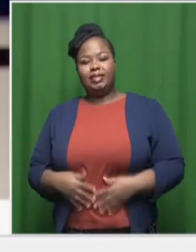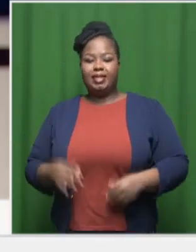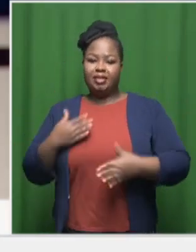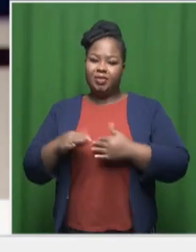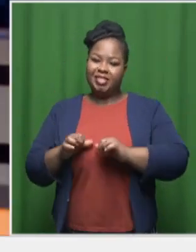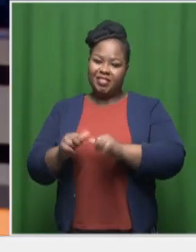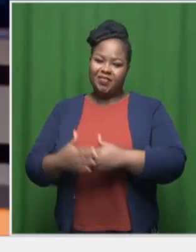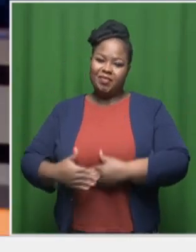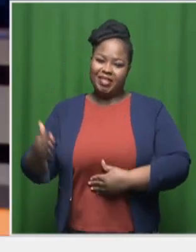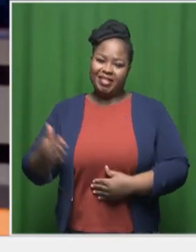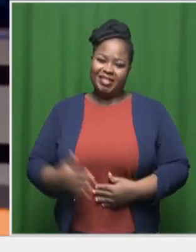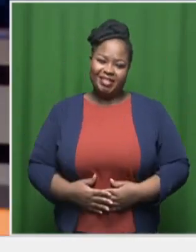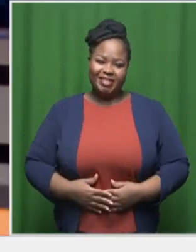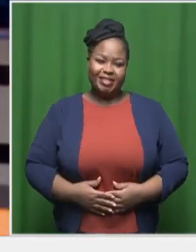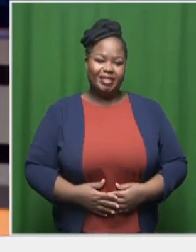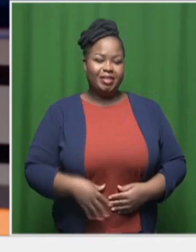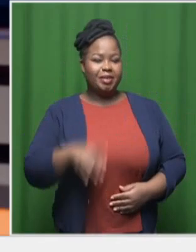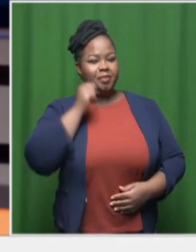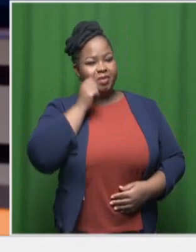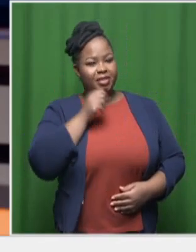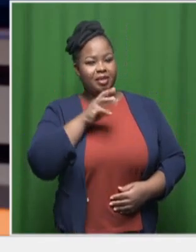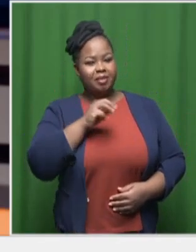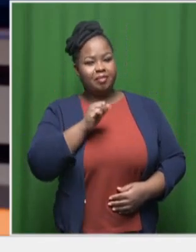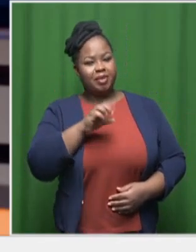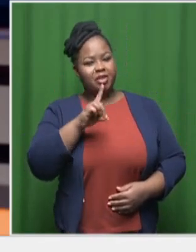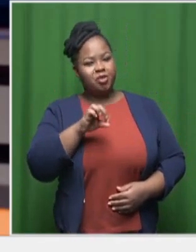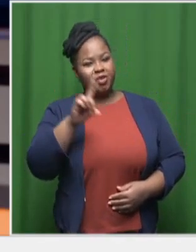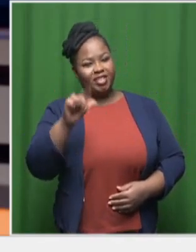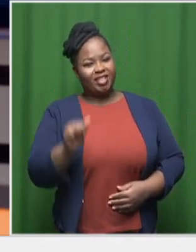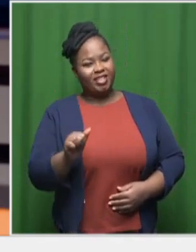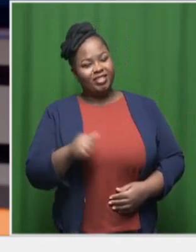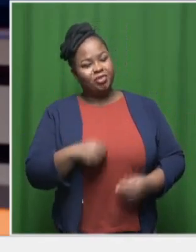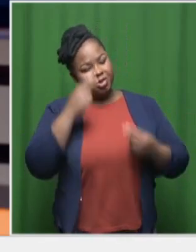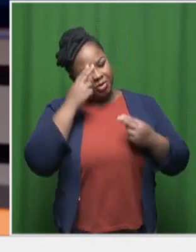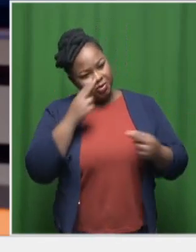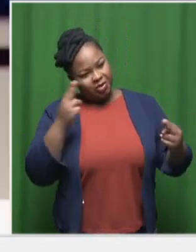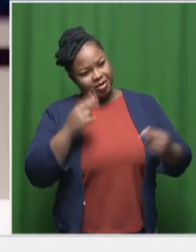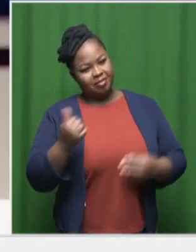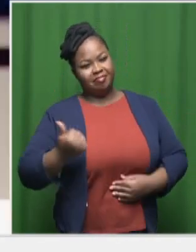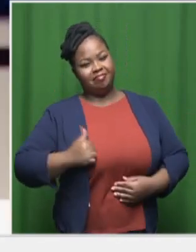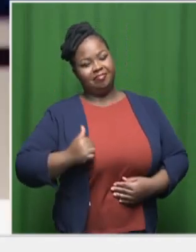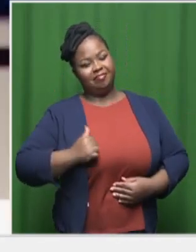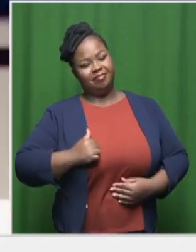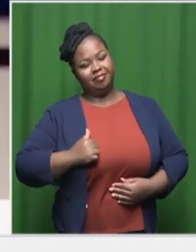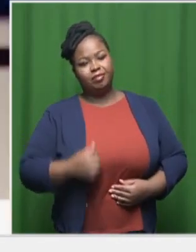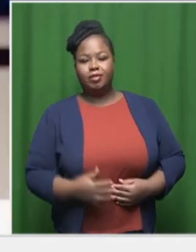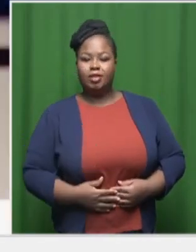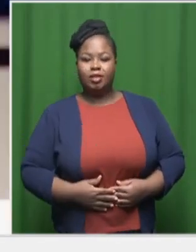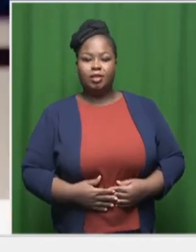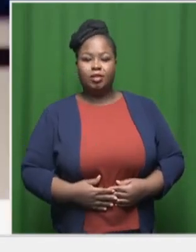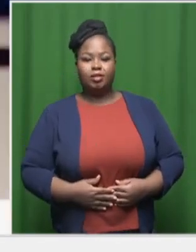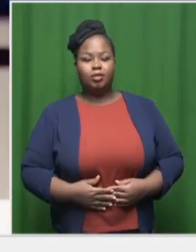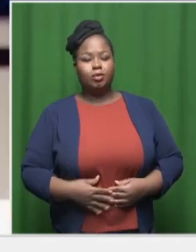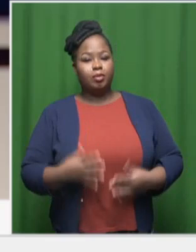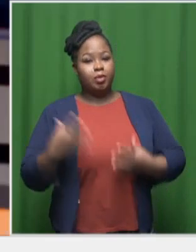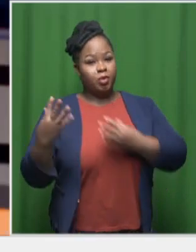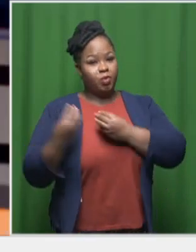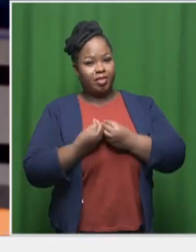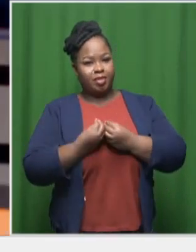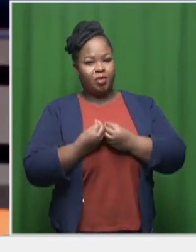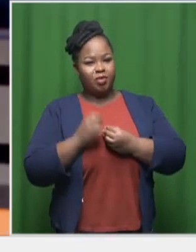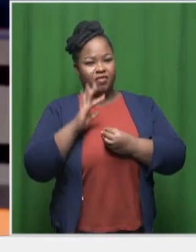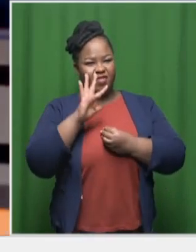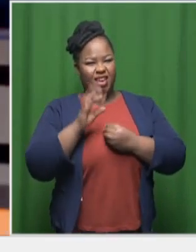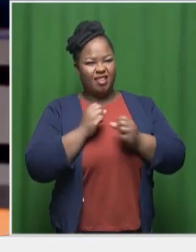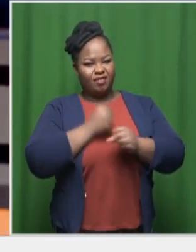there. Well, Mr. Madoda Mxakwe, it's been an honor, a privilege to have walked these 5 years